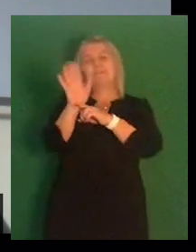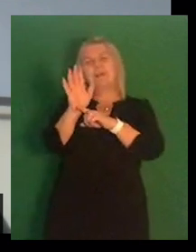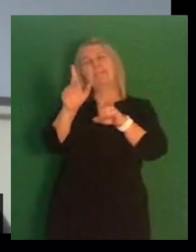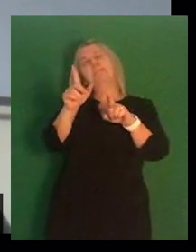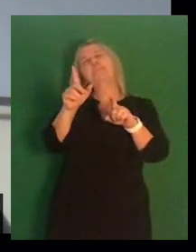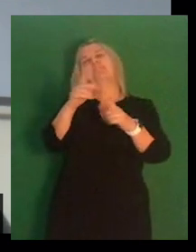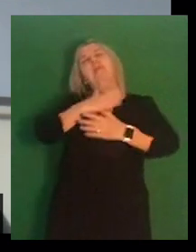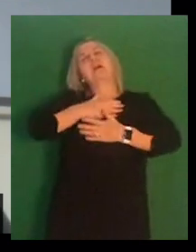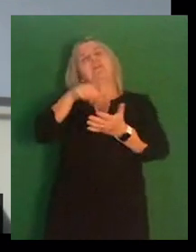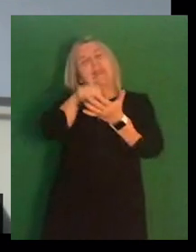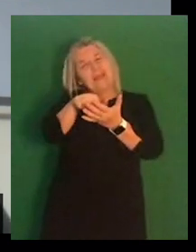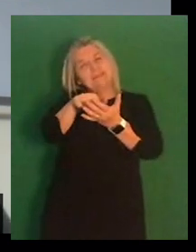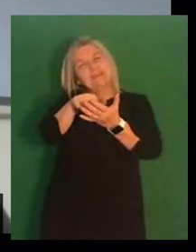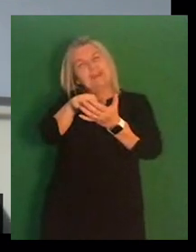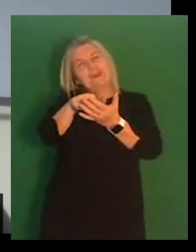of theatre making.